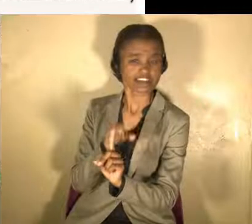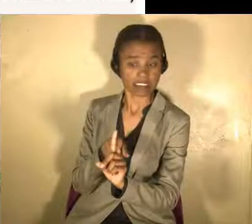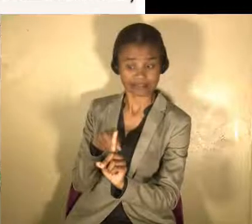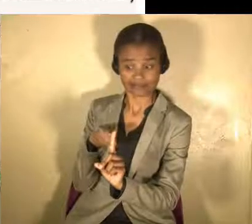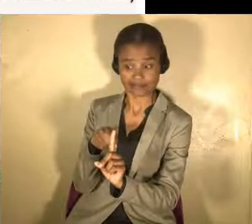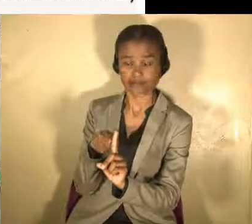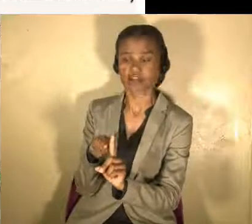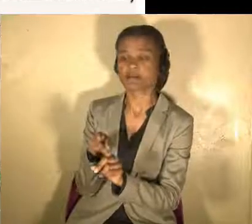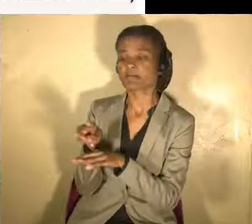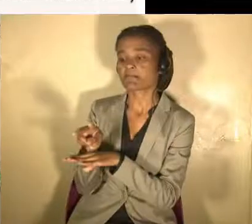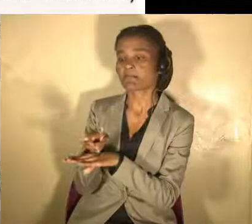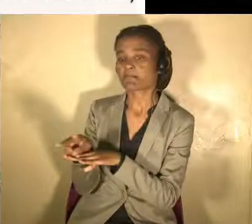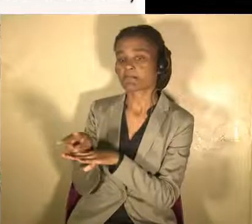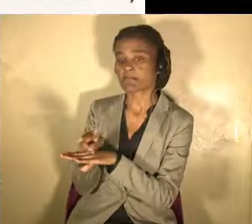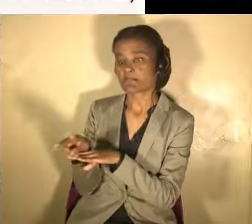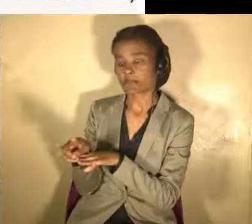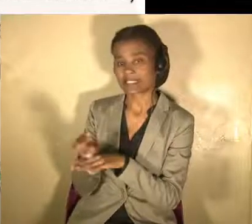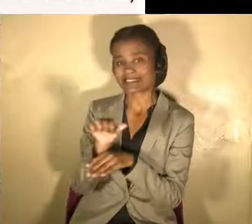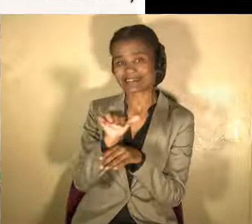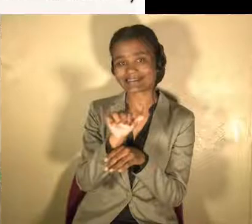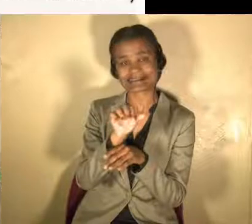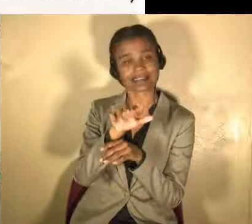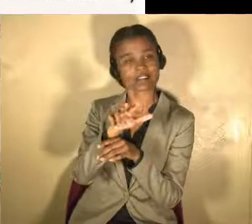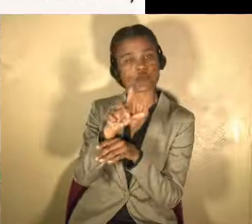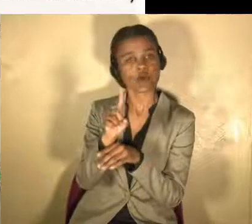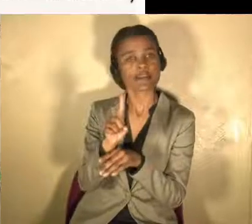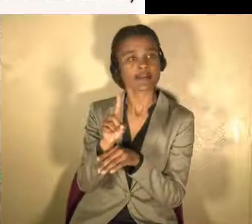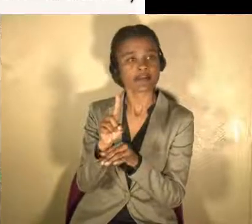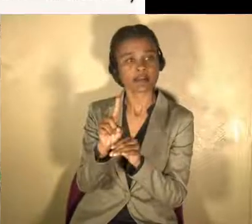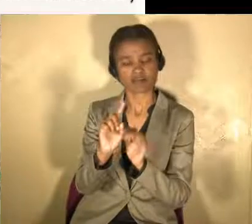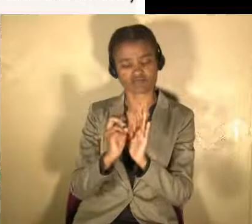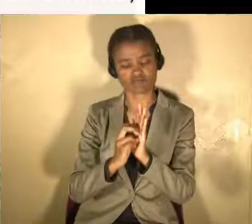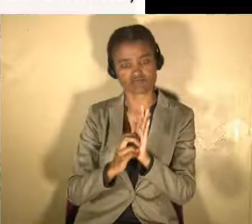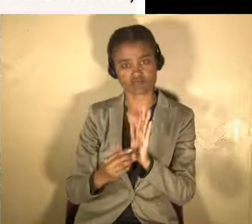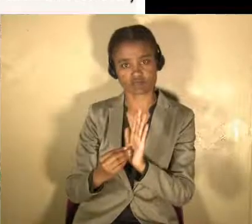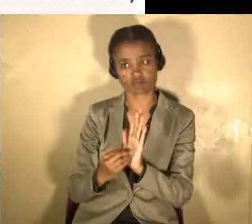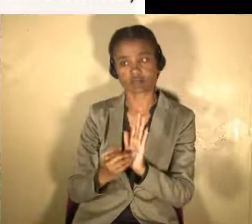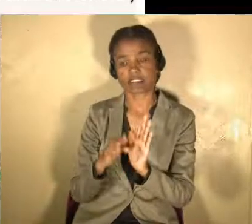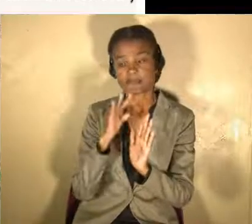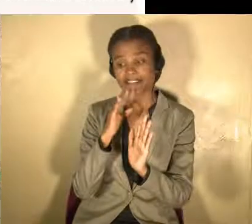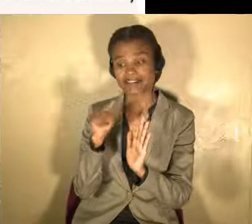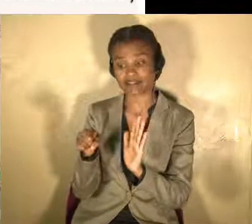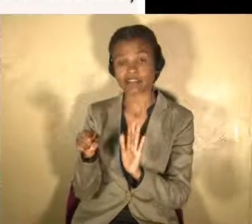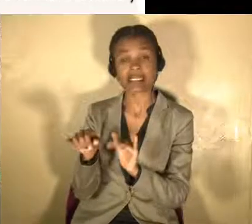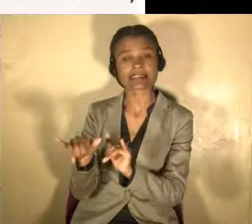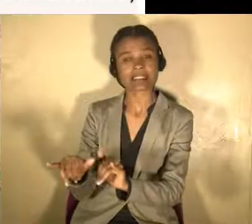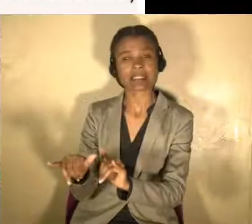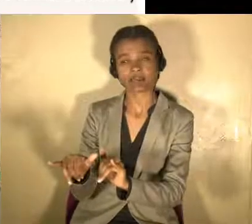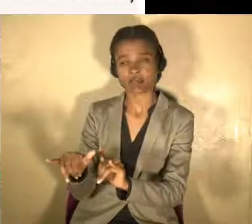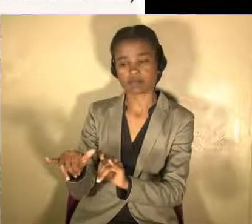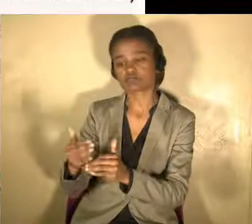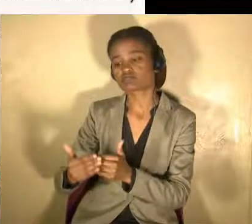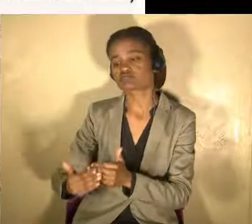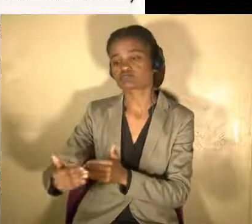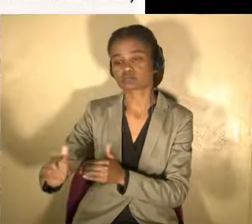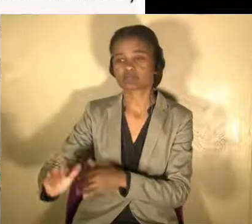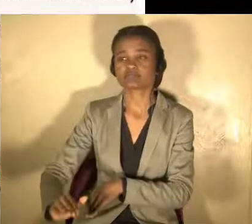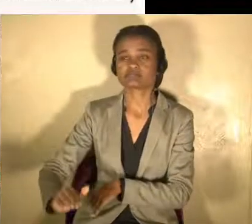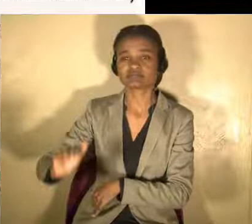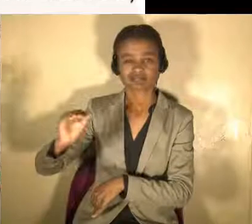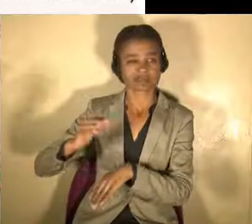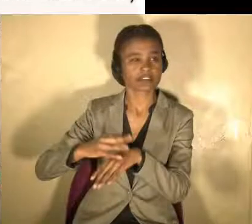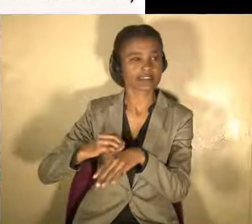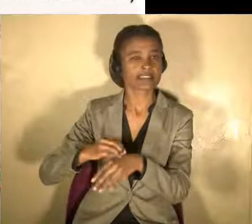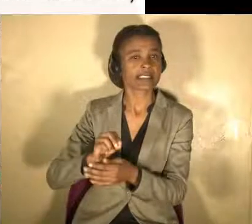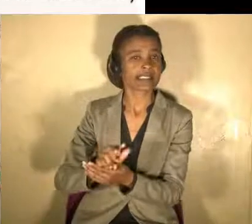child may be in foster care for more than 2 years and probably even until the child turns 18. And currently it